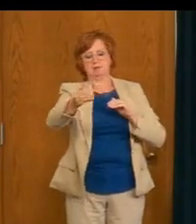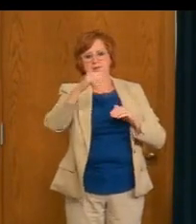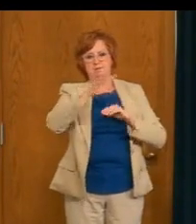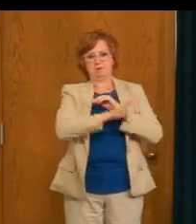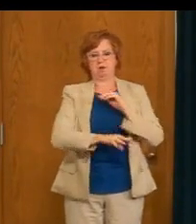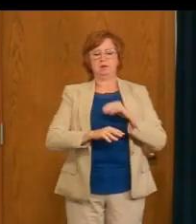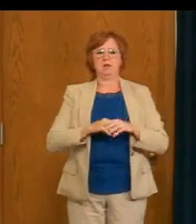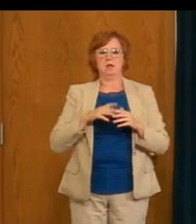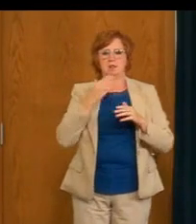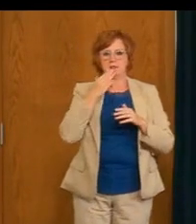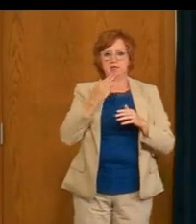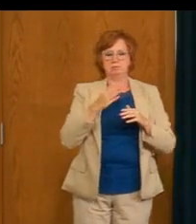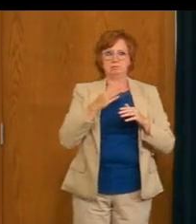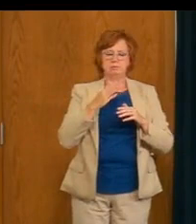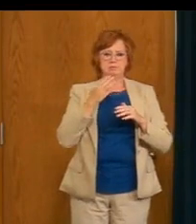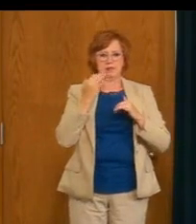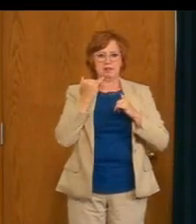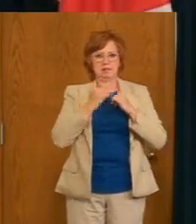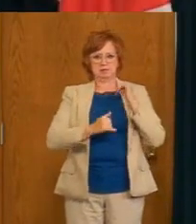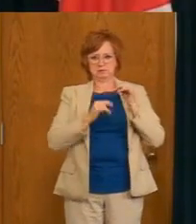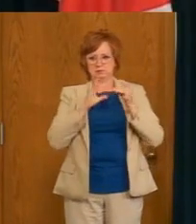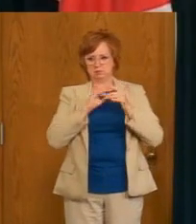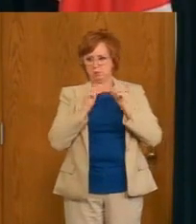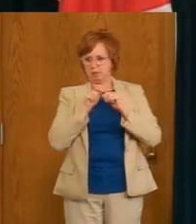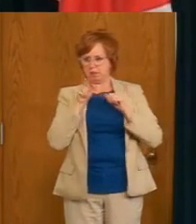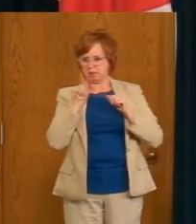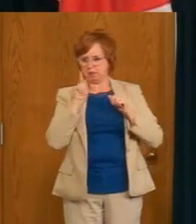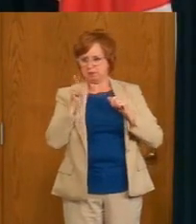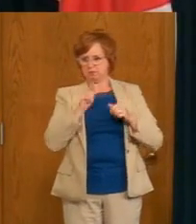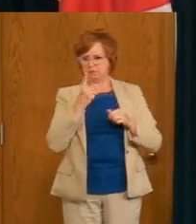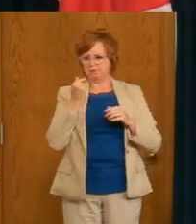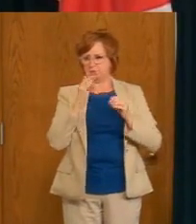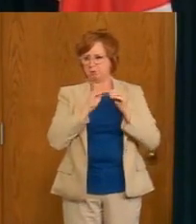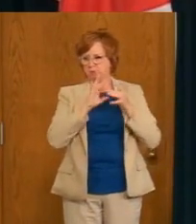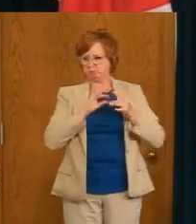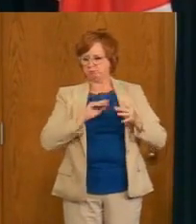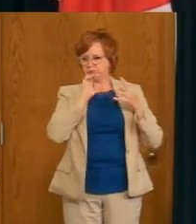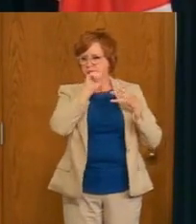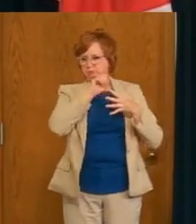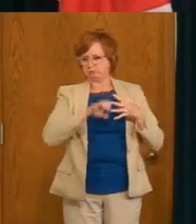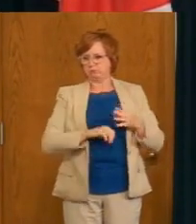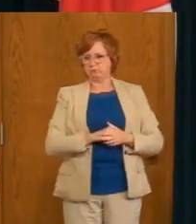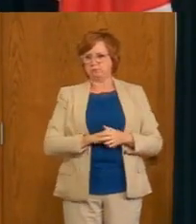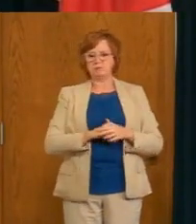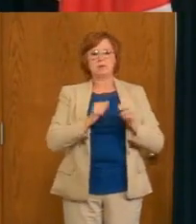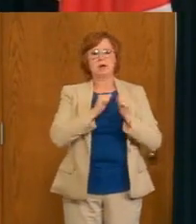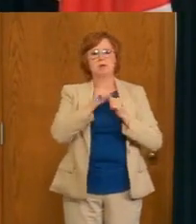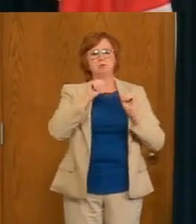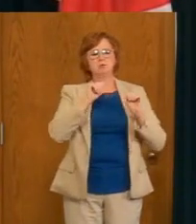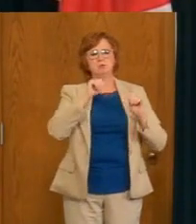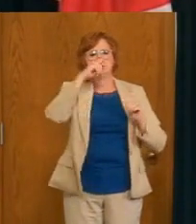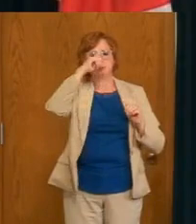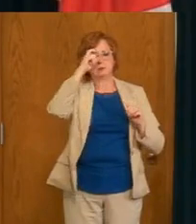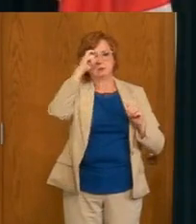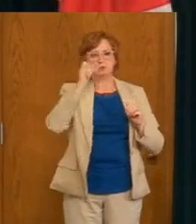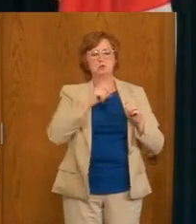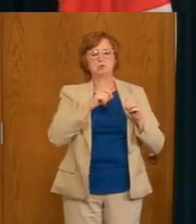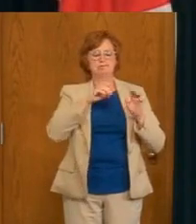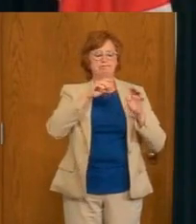just maybe continue with just some additional points that, after Sunday, we'll continue to see promotion of vaccine